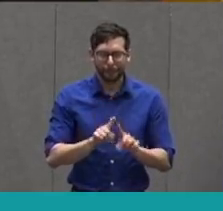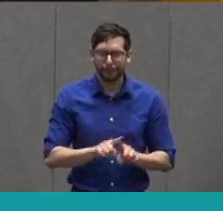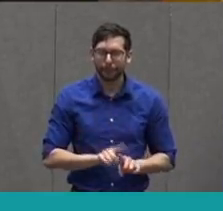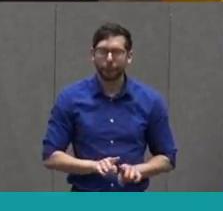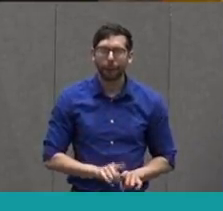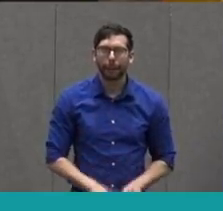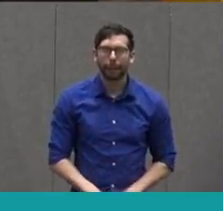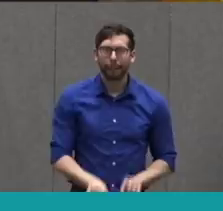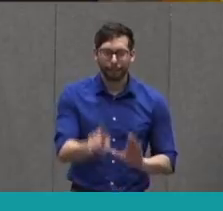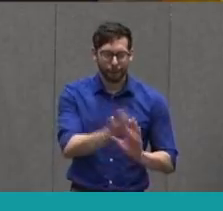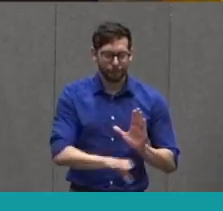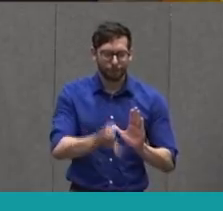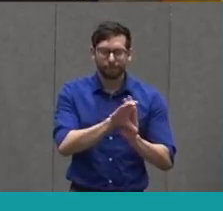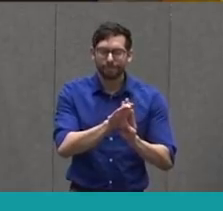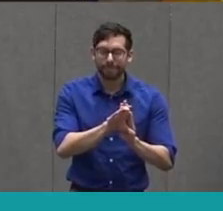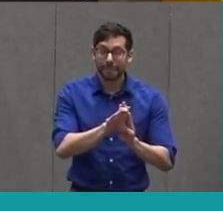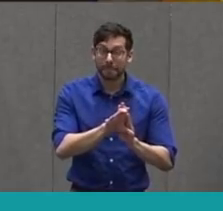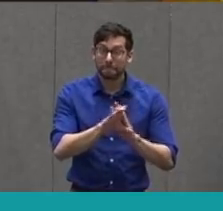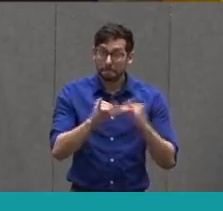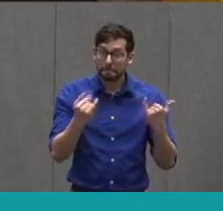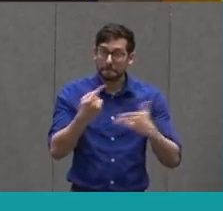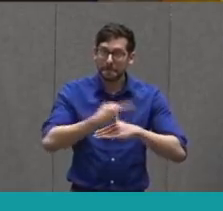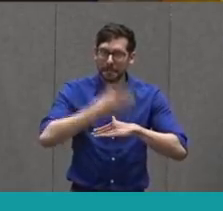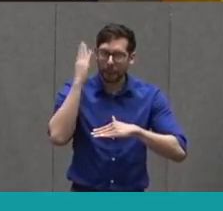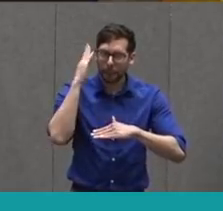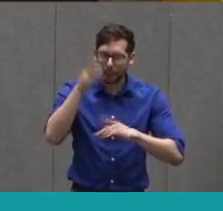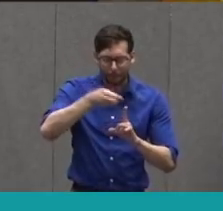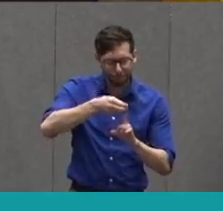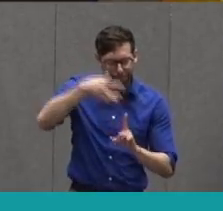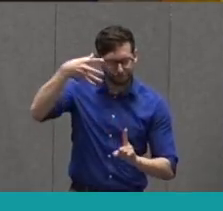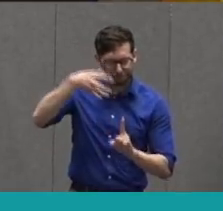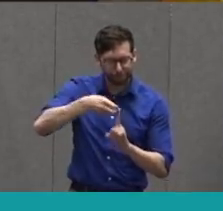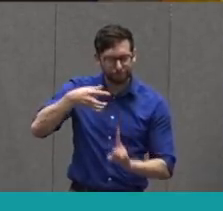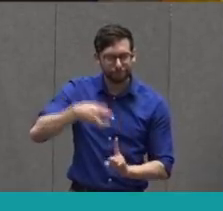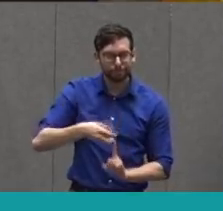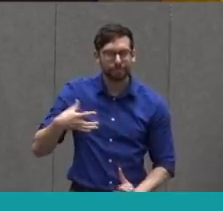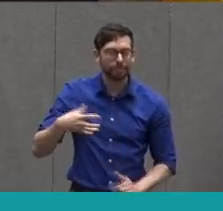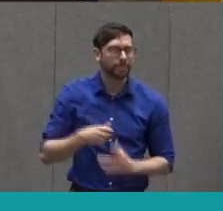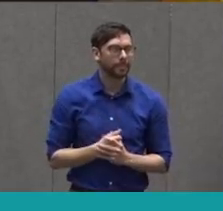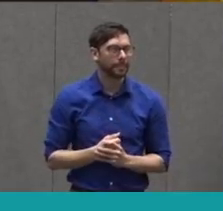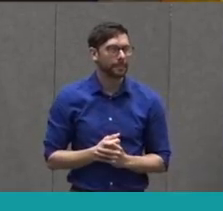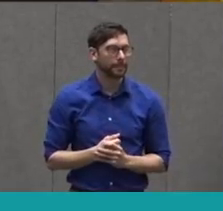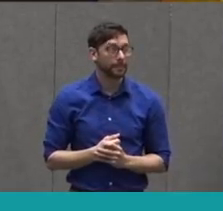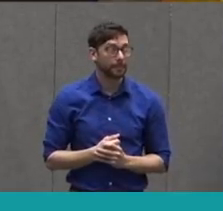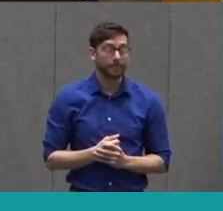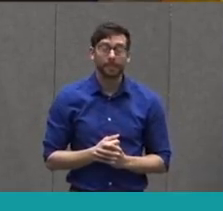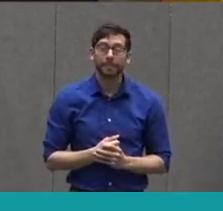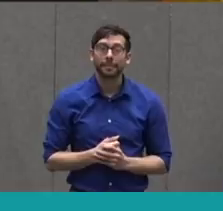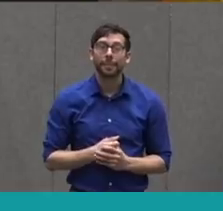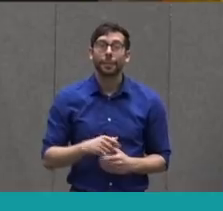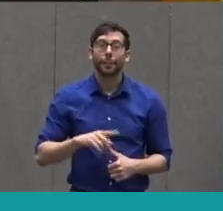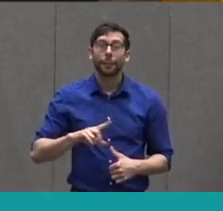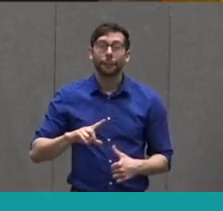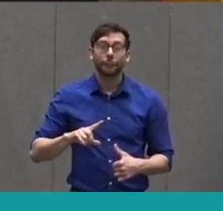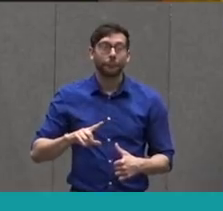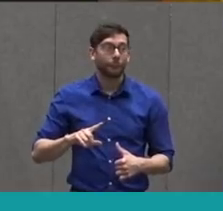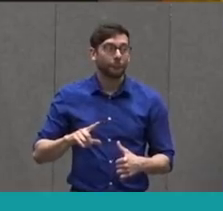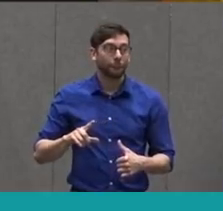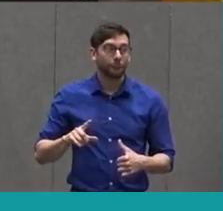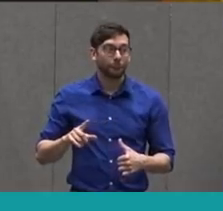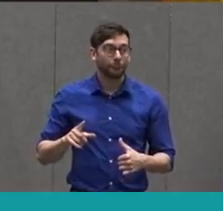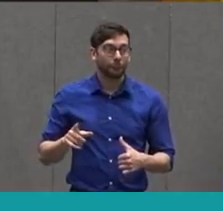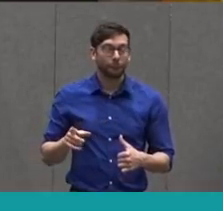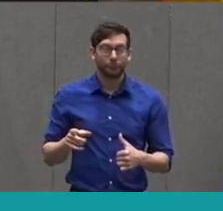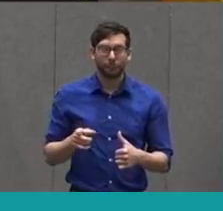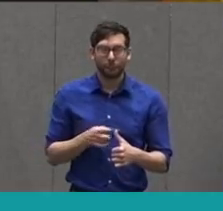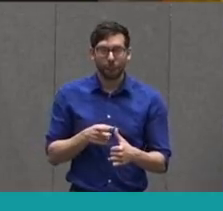them today. So the first thing that I would like to do is talk about this chart that I